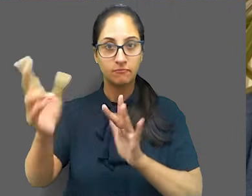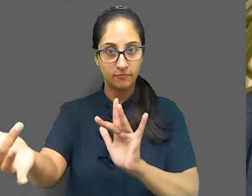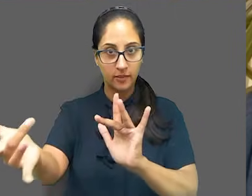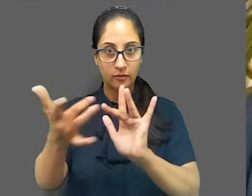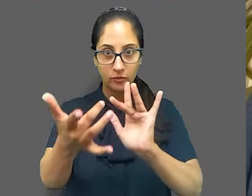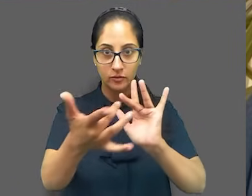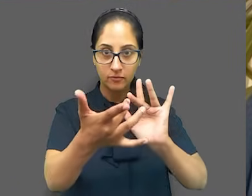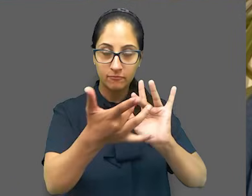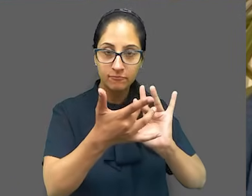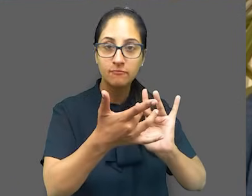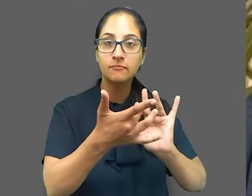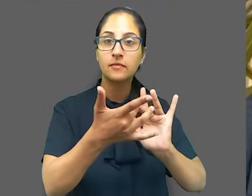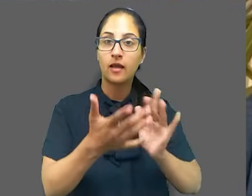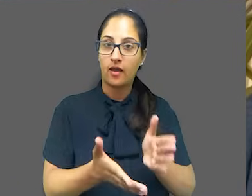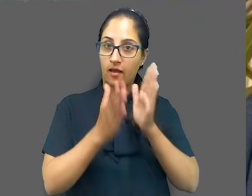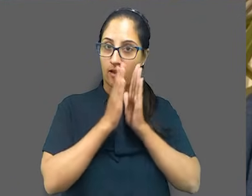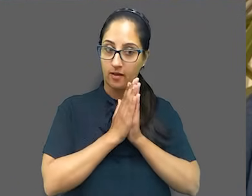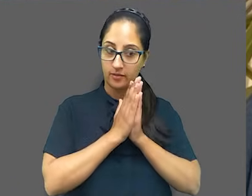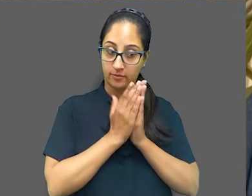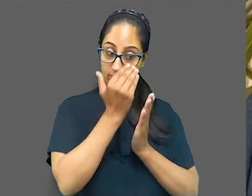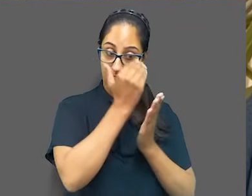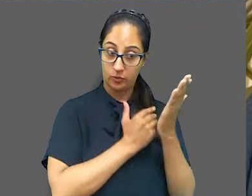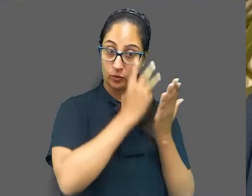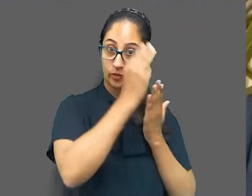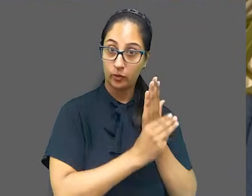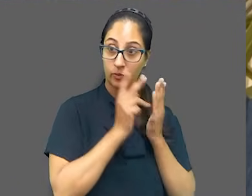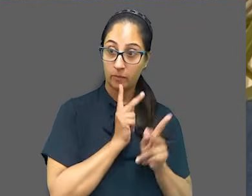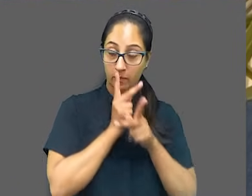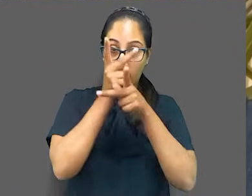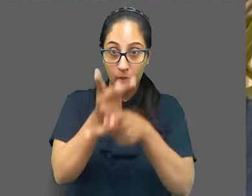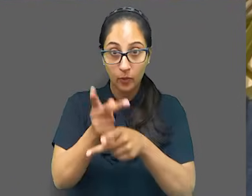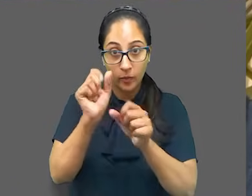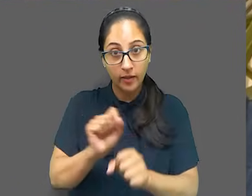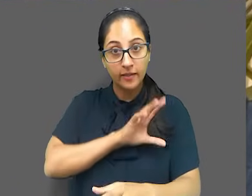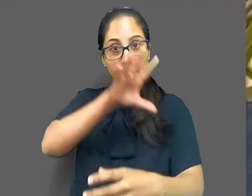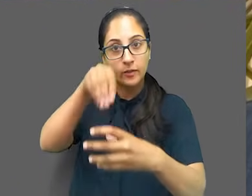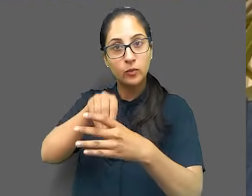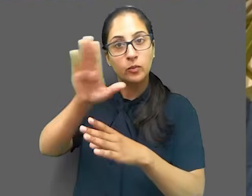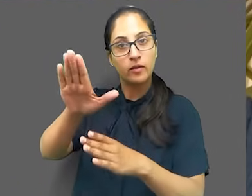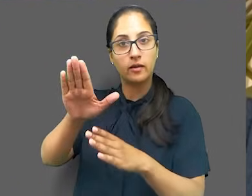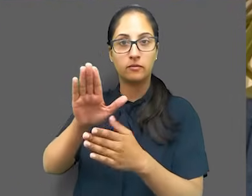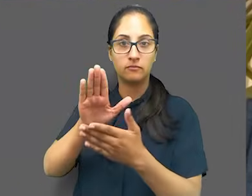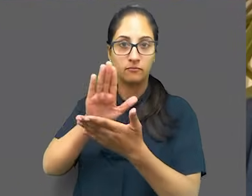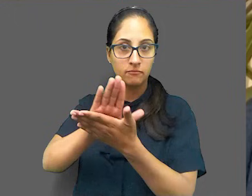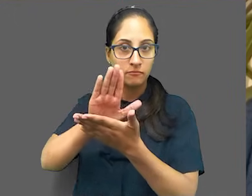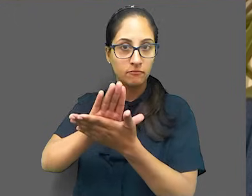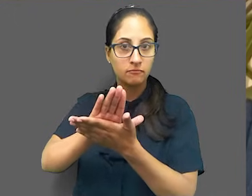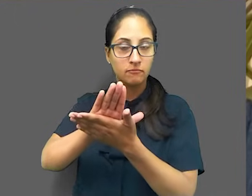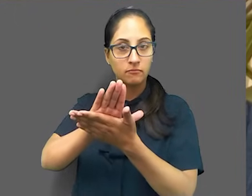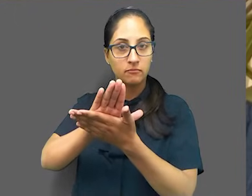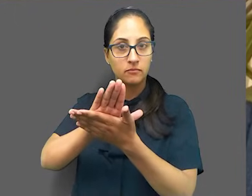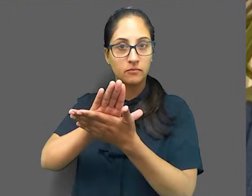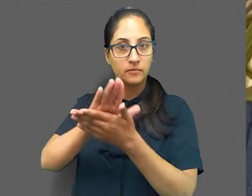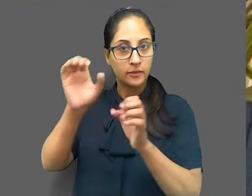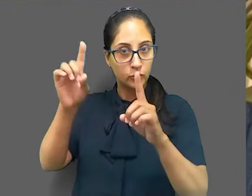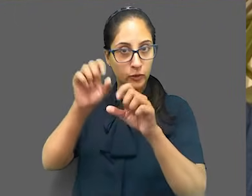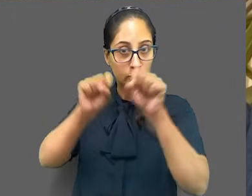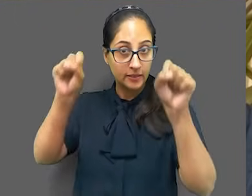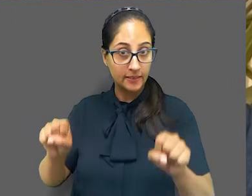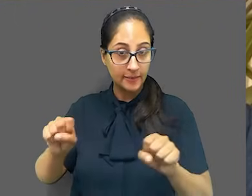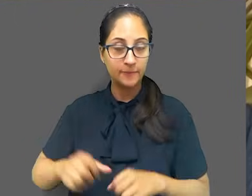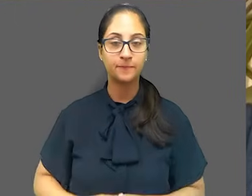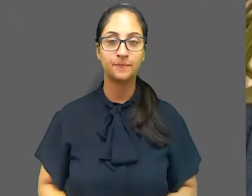communities to review and use adaptations of the secondary curriculum in their school